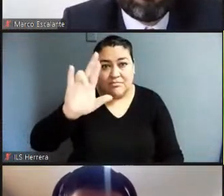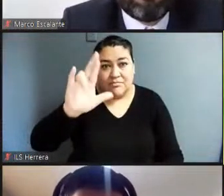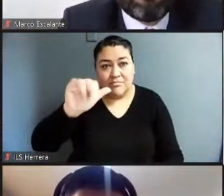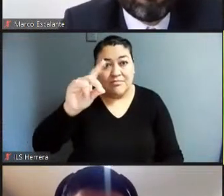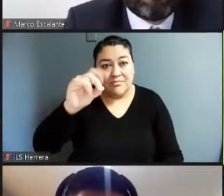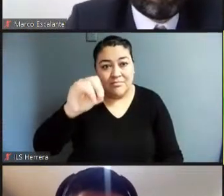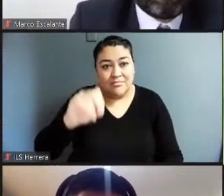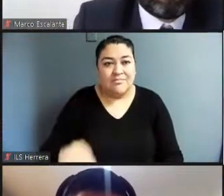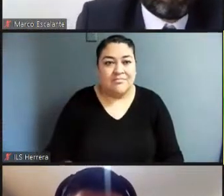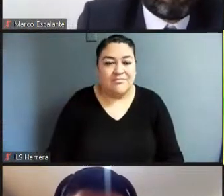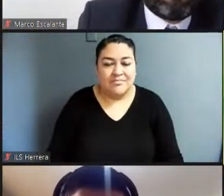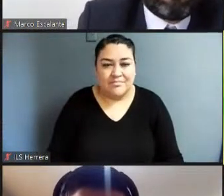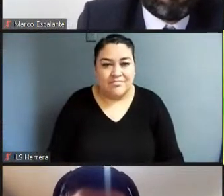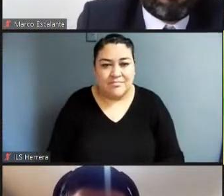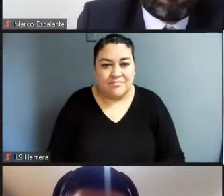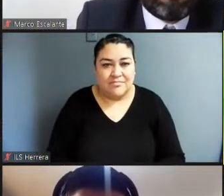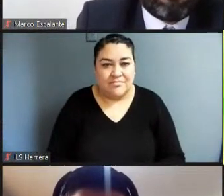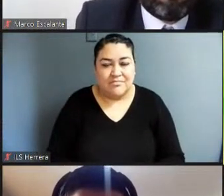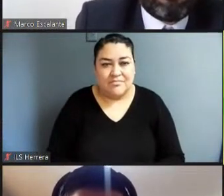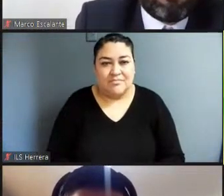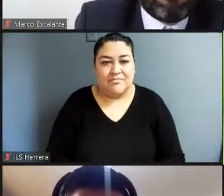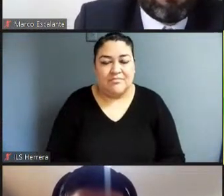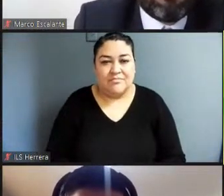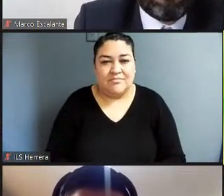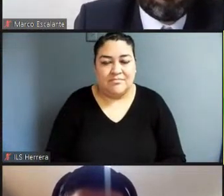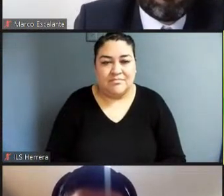to give the floor to Dr. Tirado.